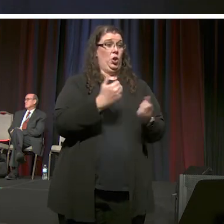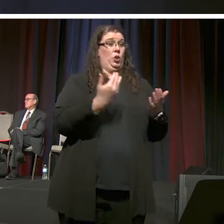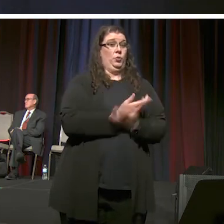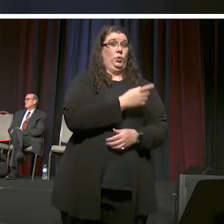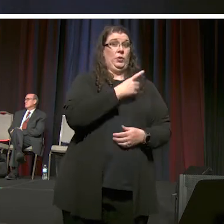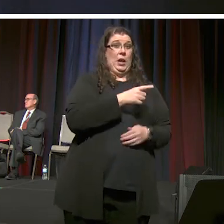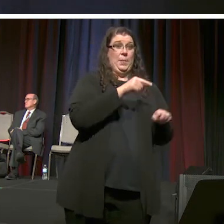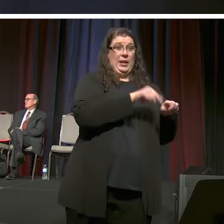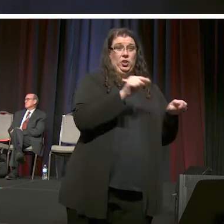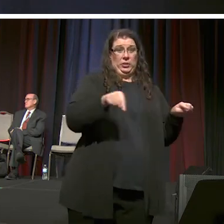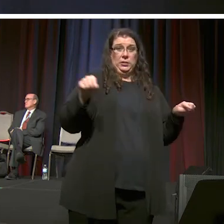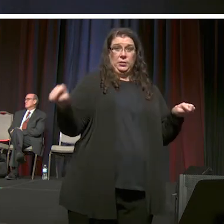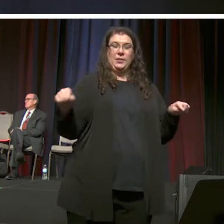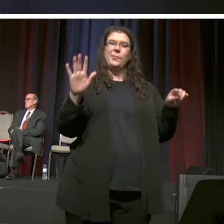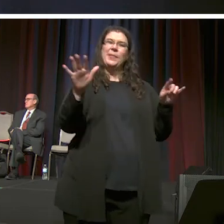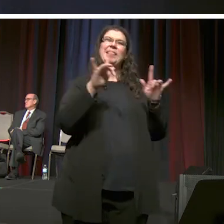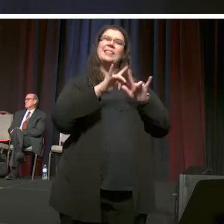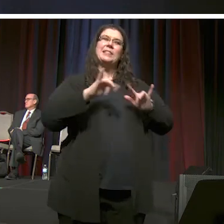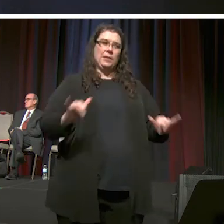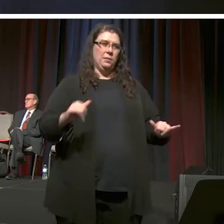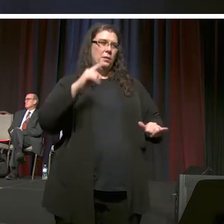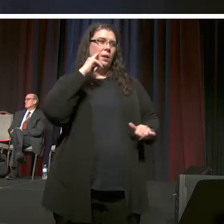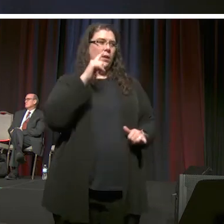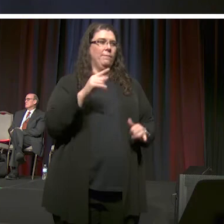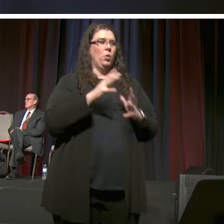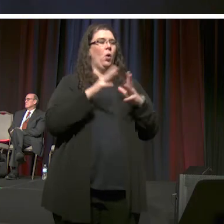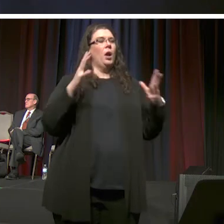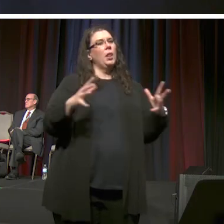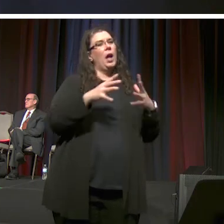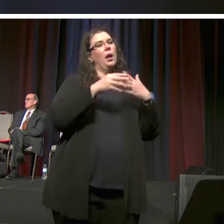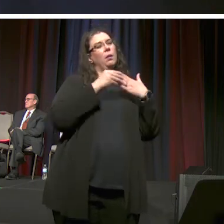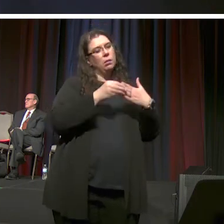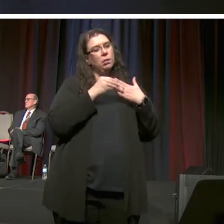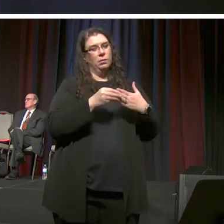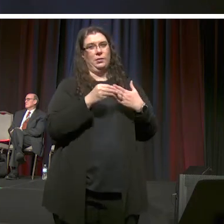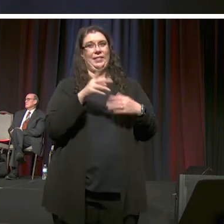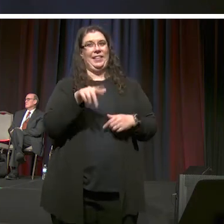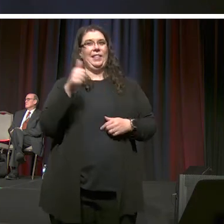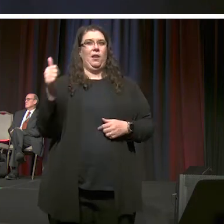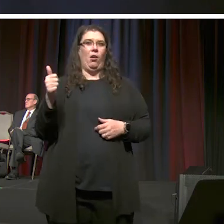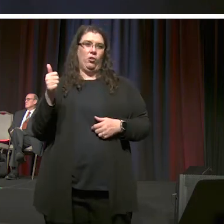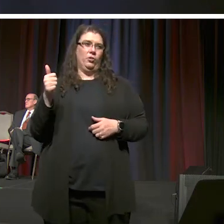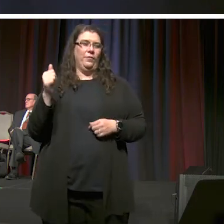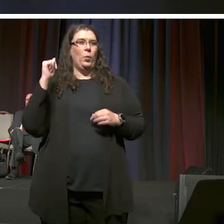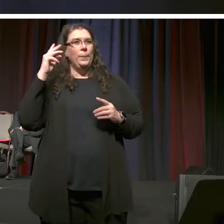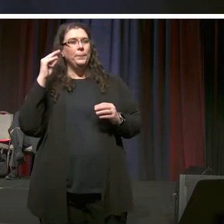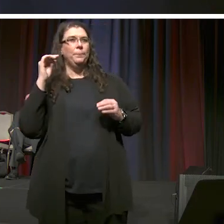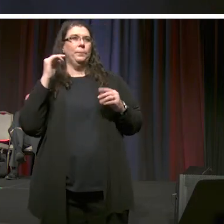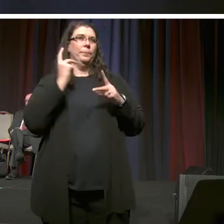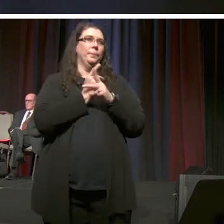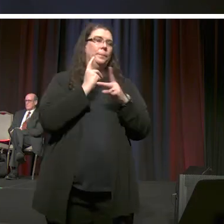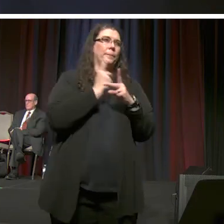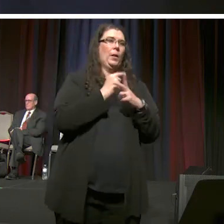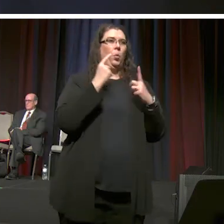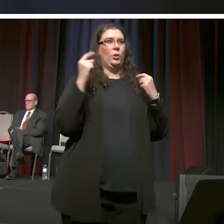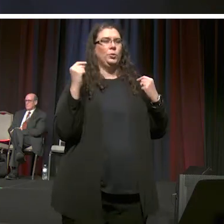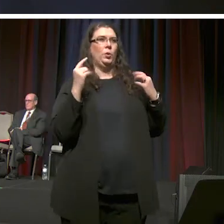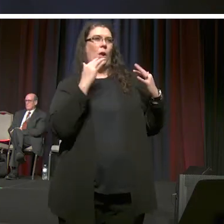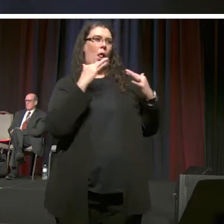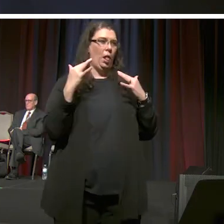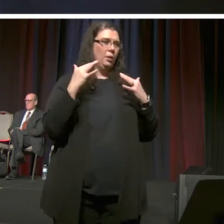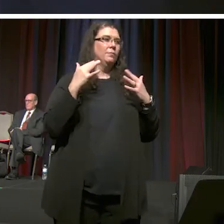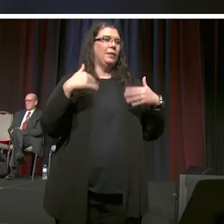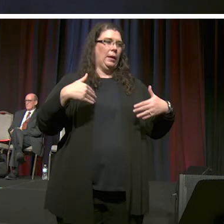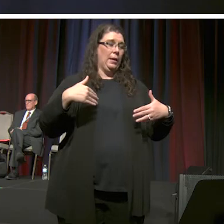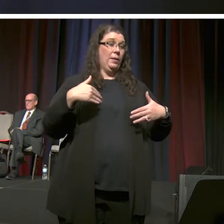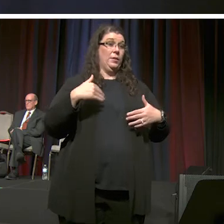denominations, but at the same time allowing for a great deal of leeway for at the other end. And so in our timeline, as early